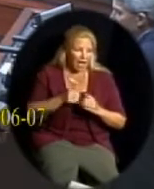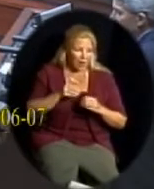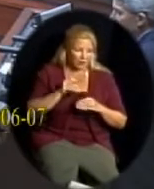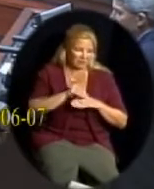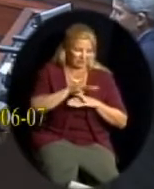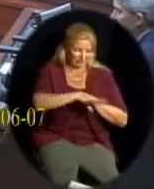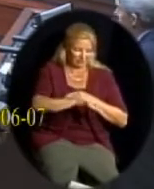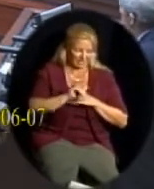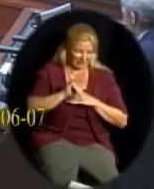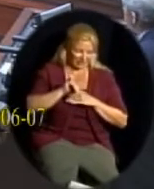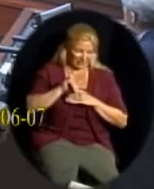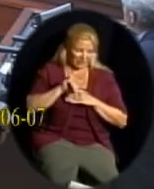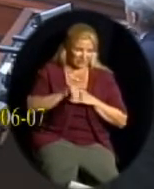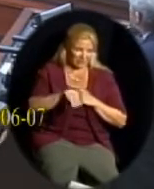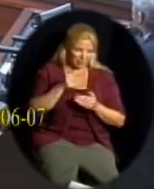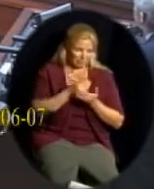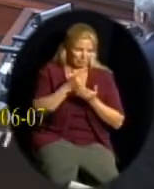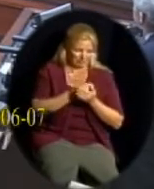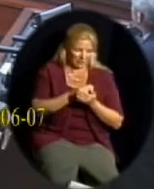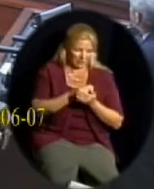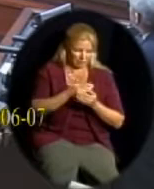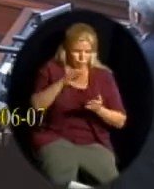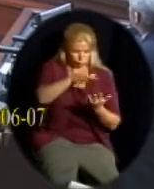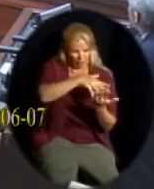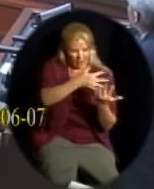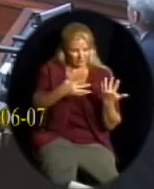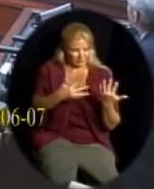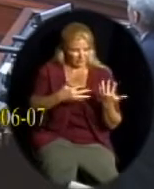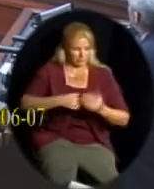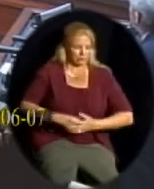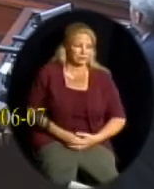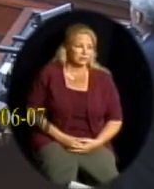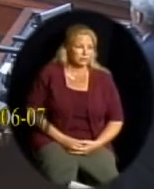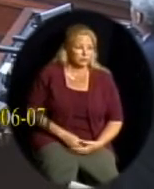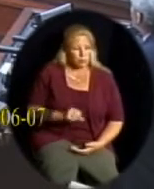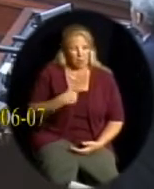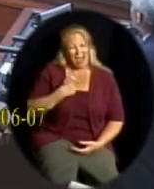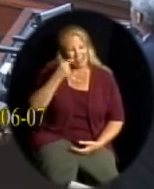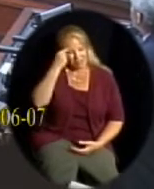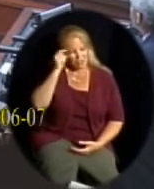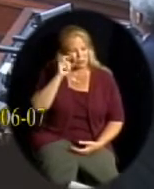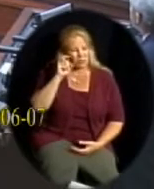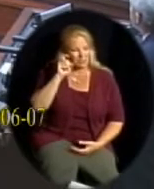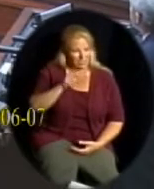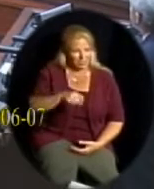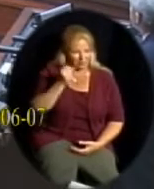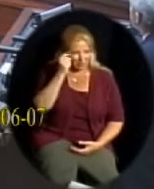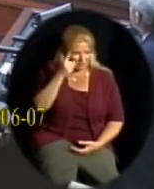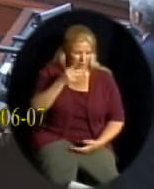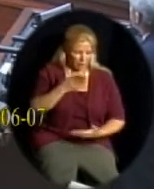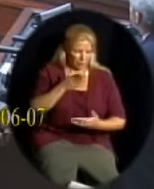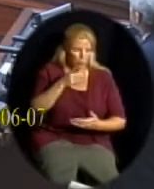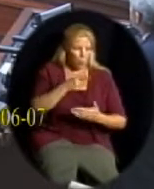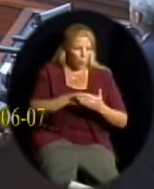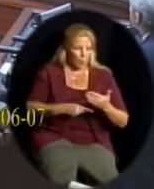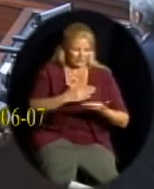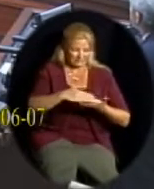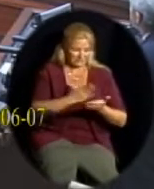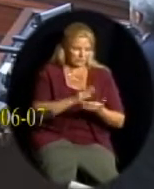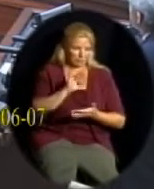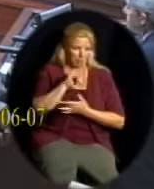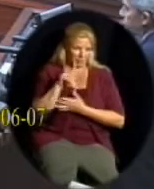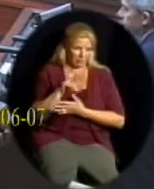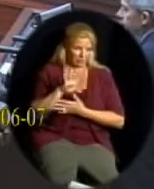So really, if I could summarize, I think we need to understand what impact that section of Bill 549 could potentially bring